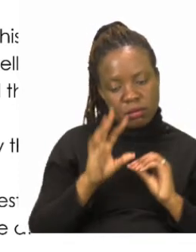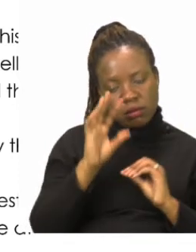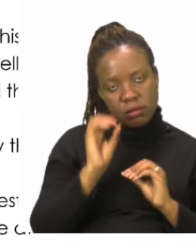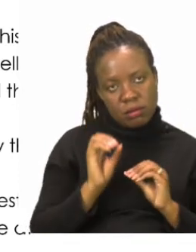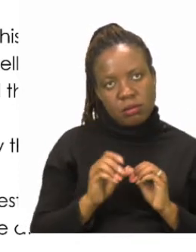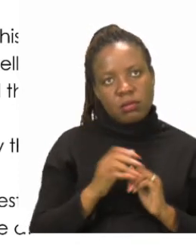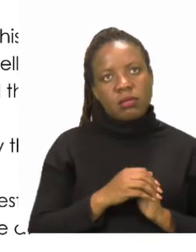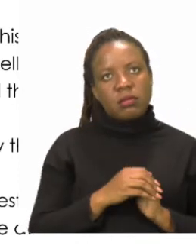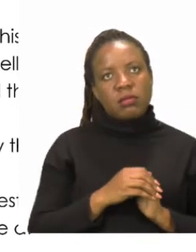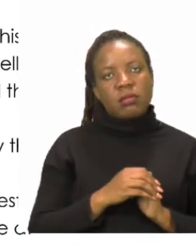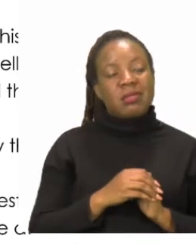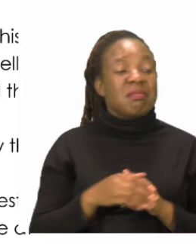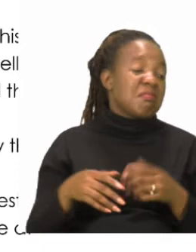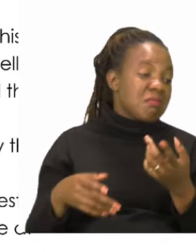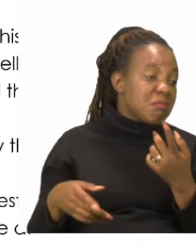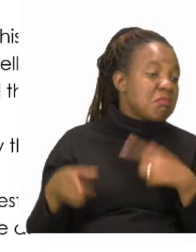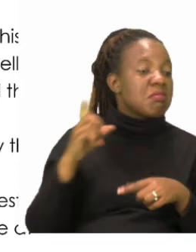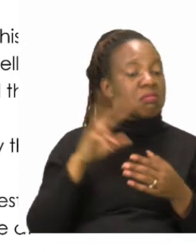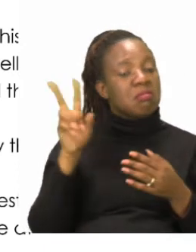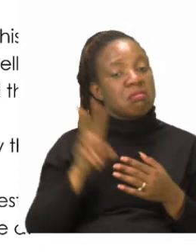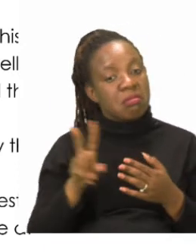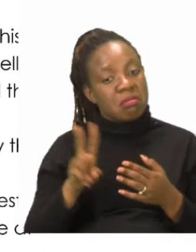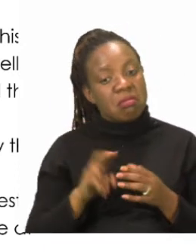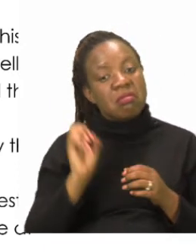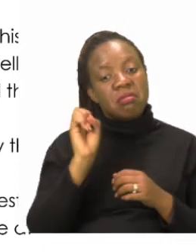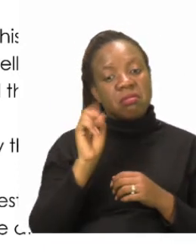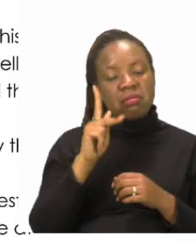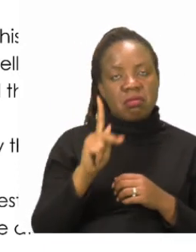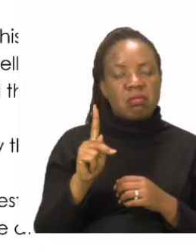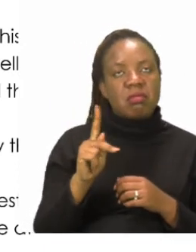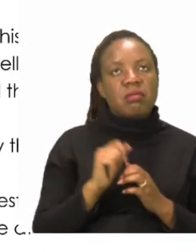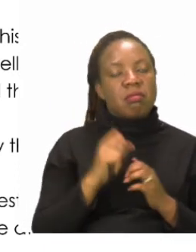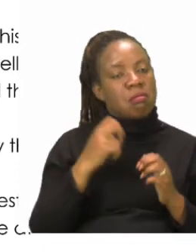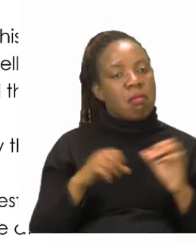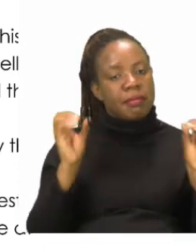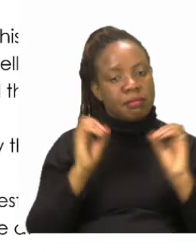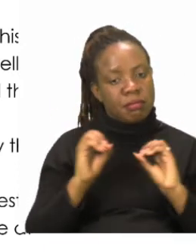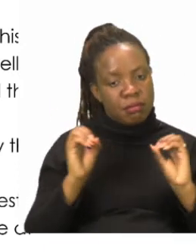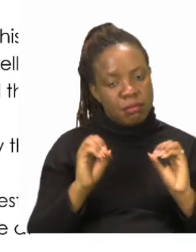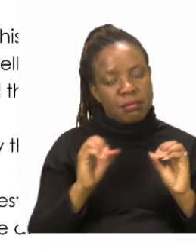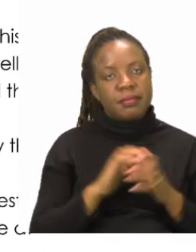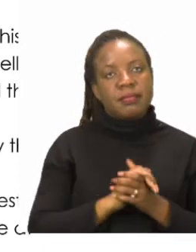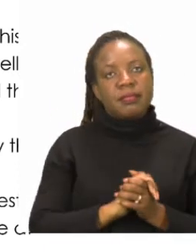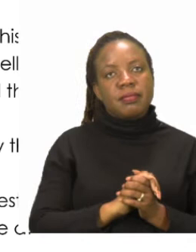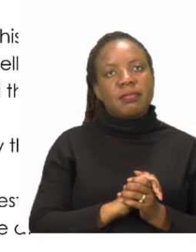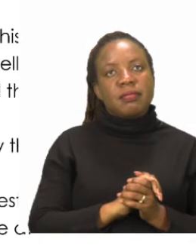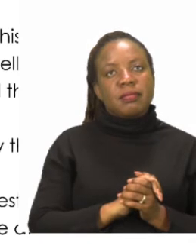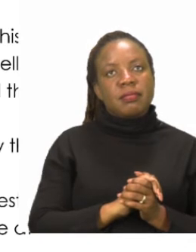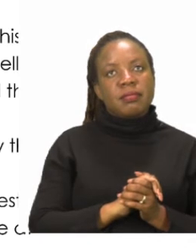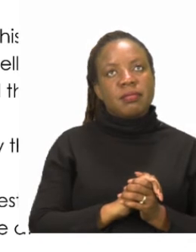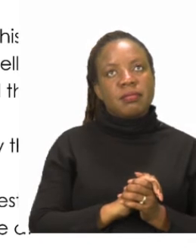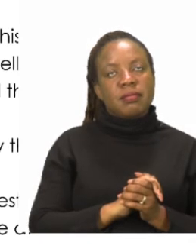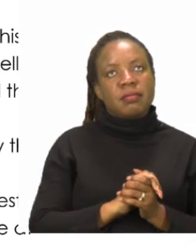Now, if you need to read through the story again, you can always go back and read it one more time. Now,